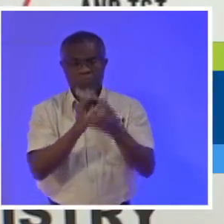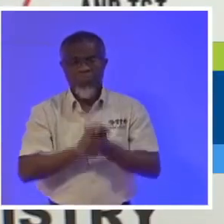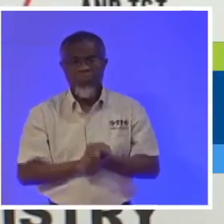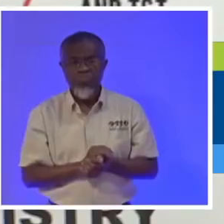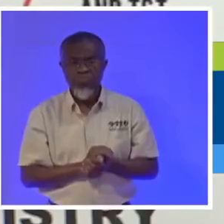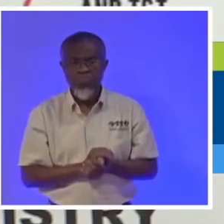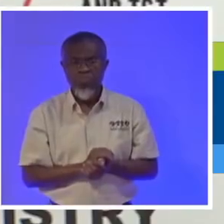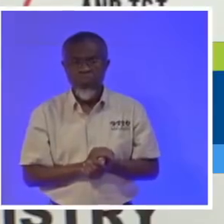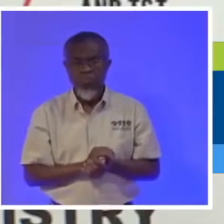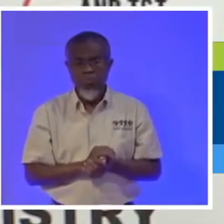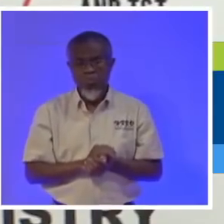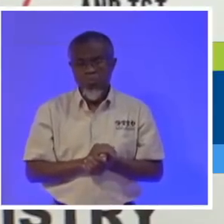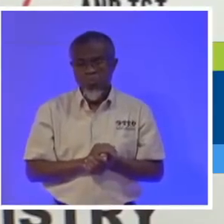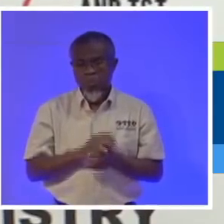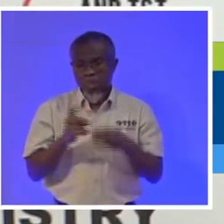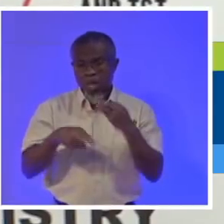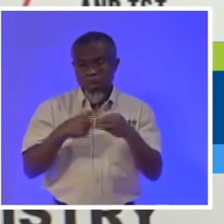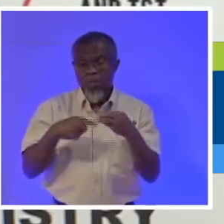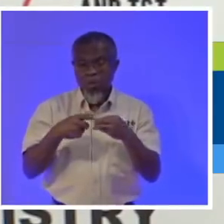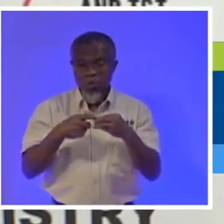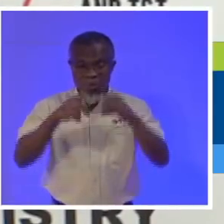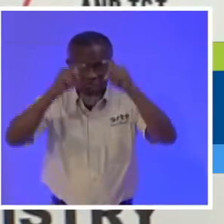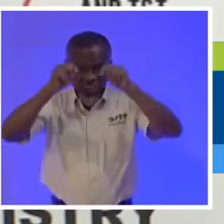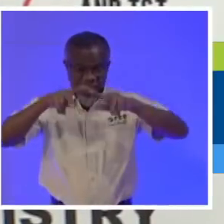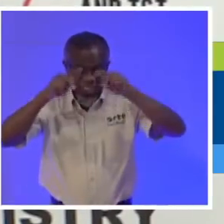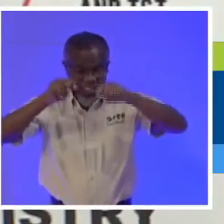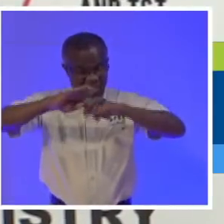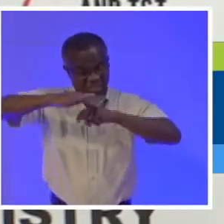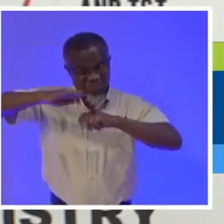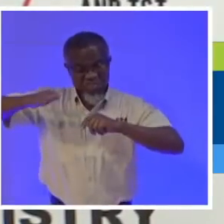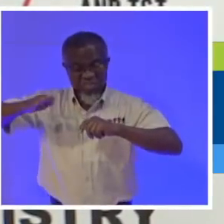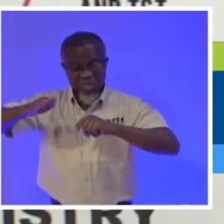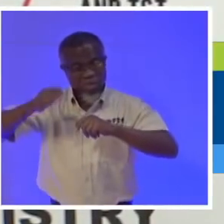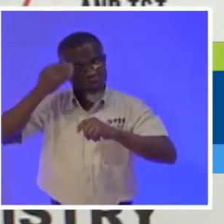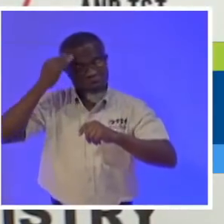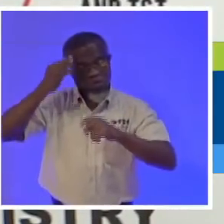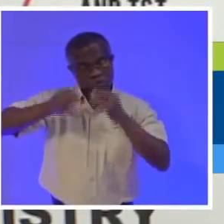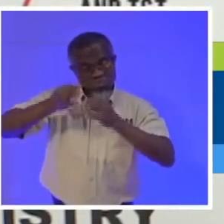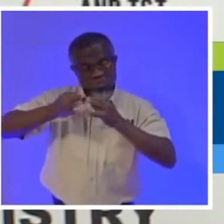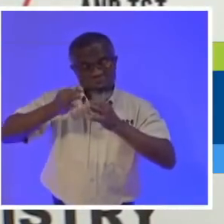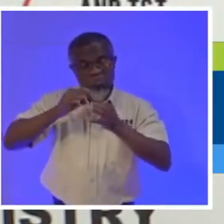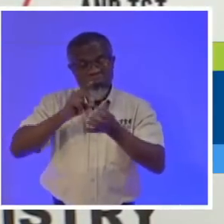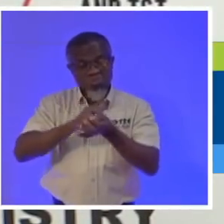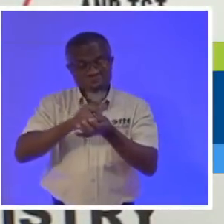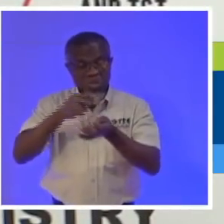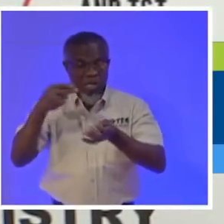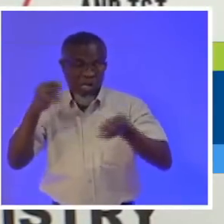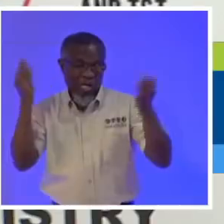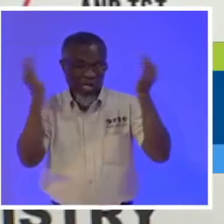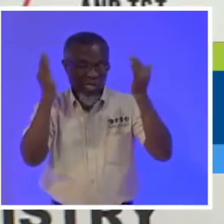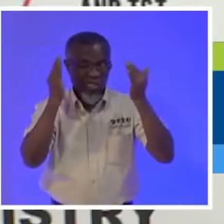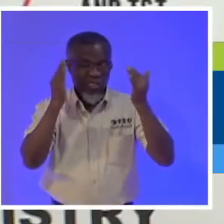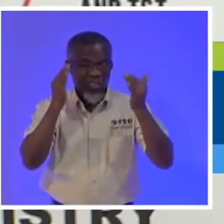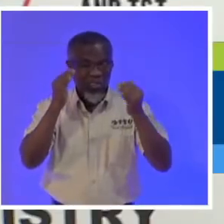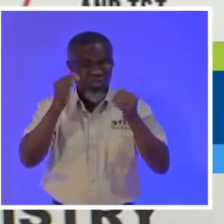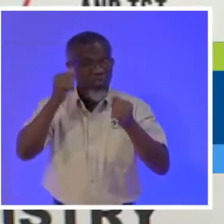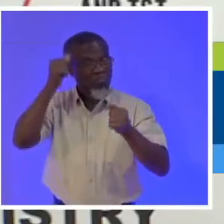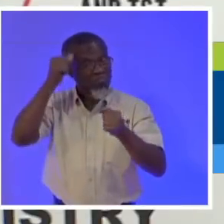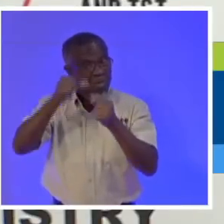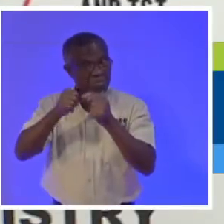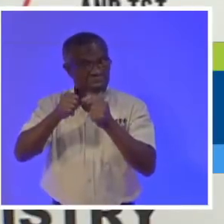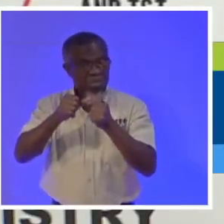to come in here, but I have said, and we have all said, that the gold standard for testing is